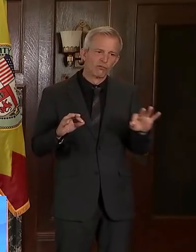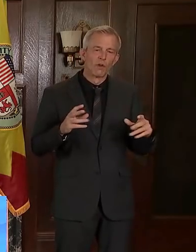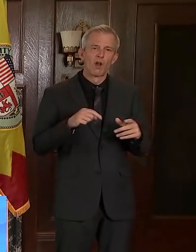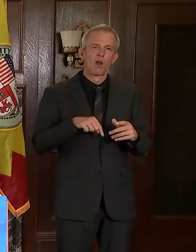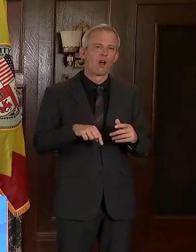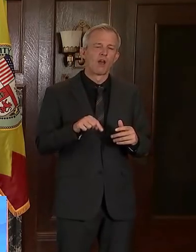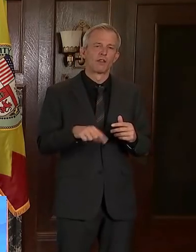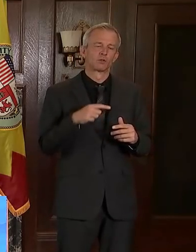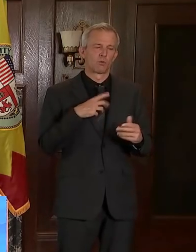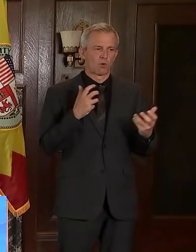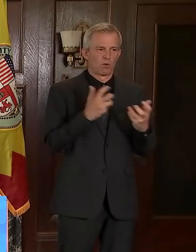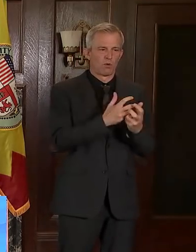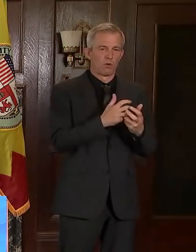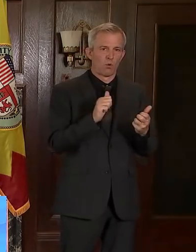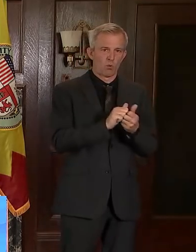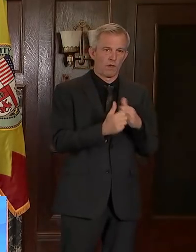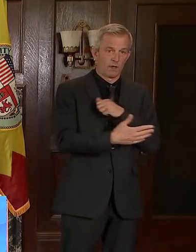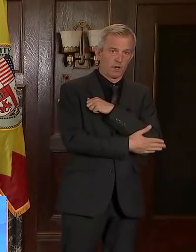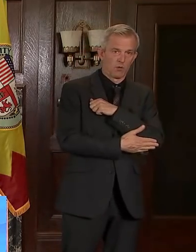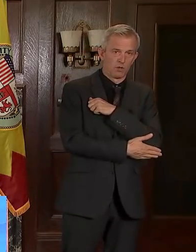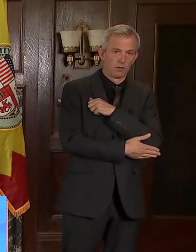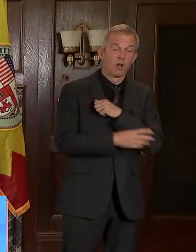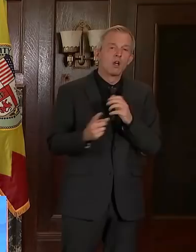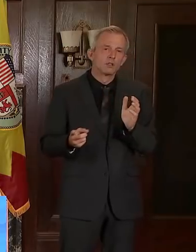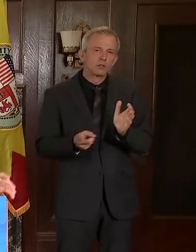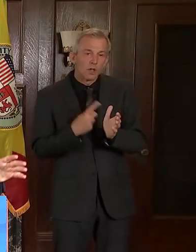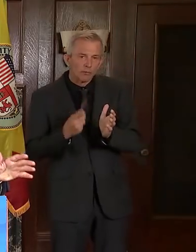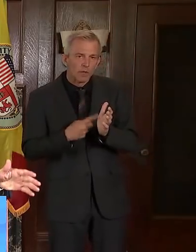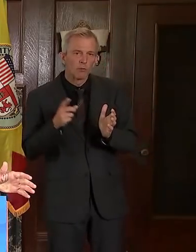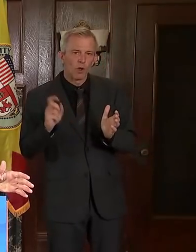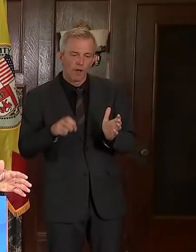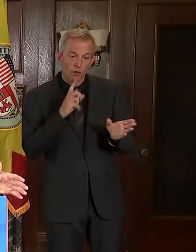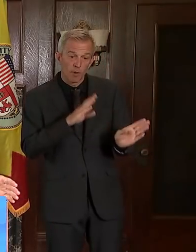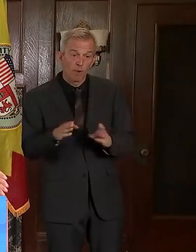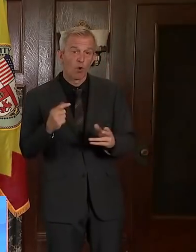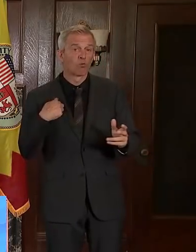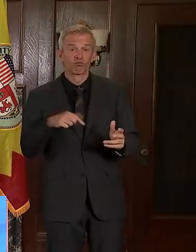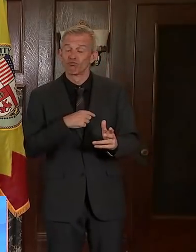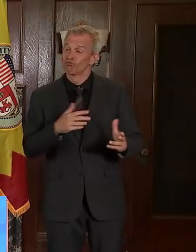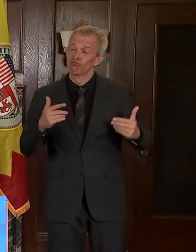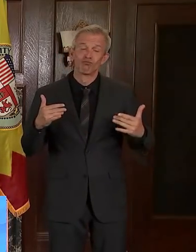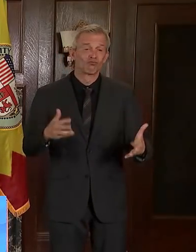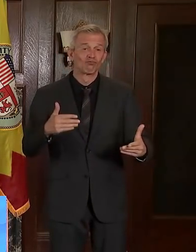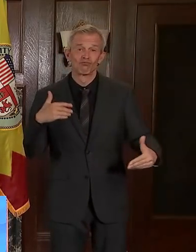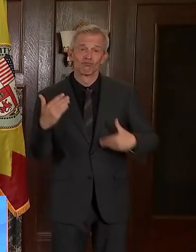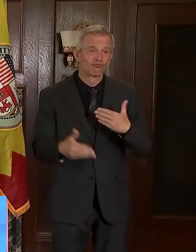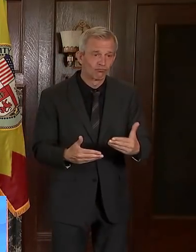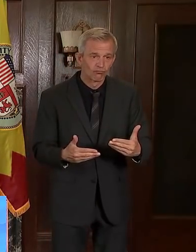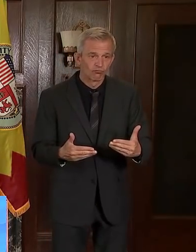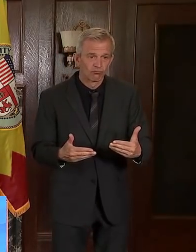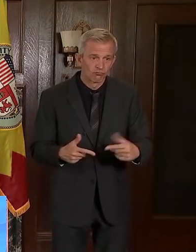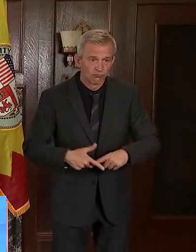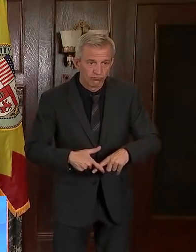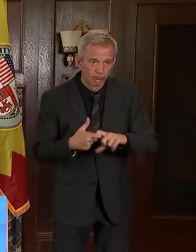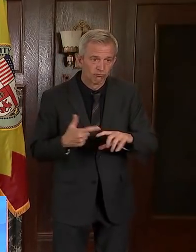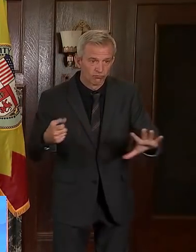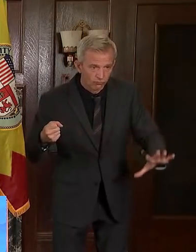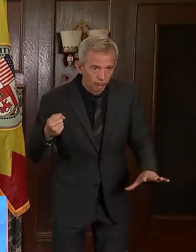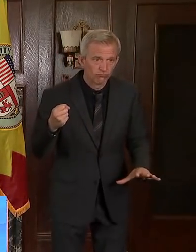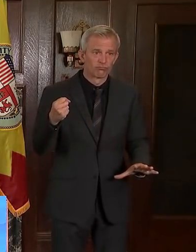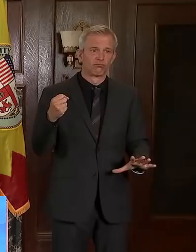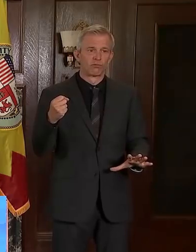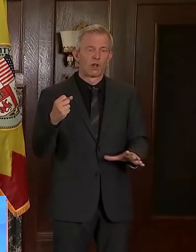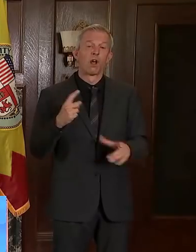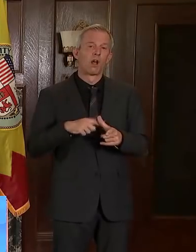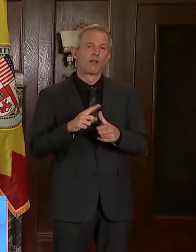safer LA. So sometimes you have to be prepared that we will move forward, sometimes we will hold, and sometimes we will have to